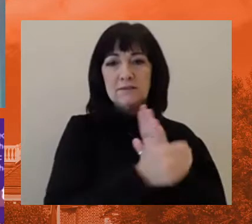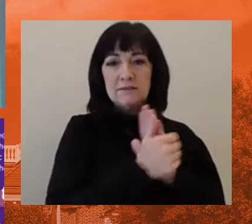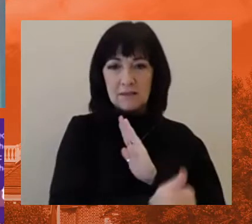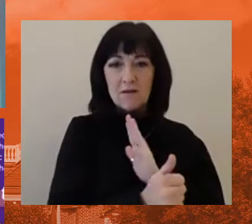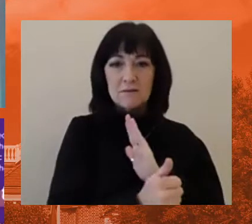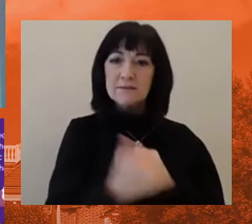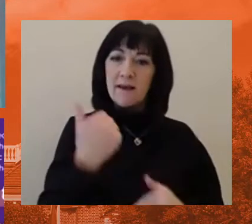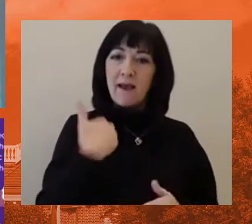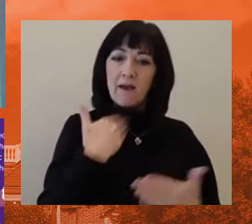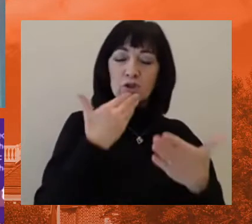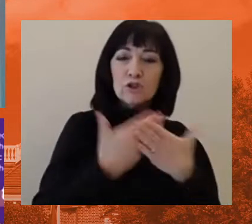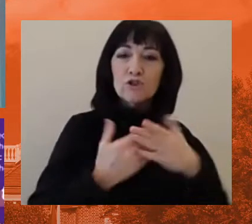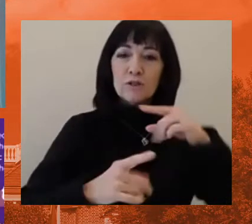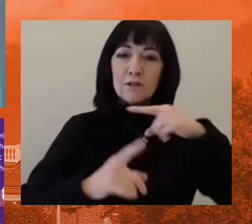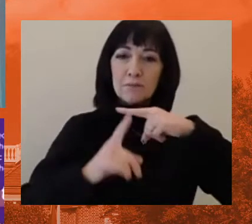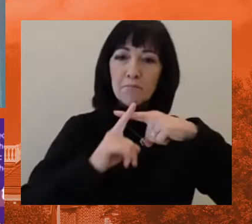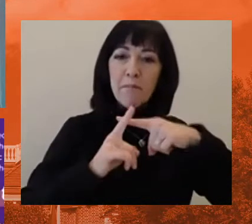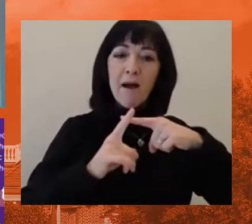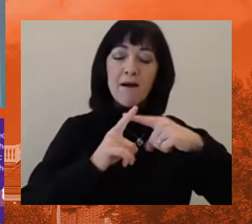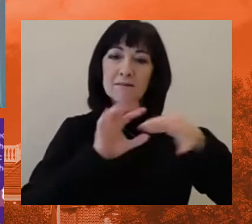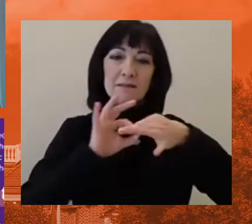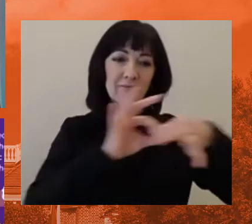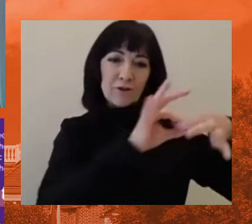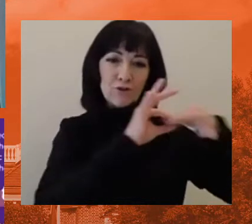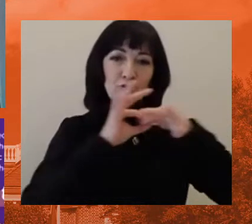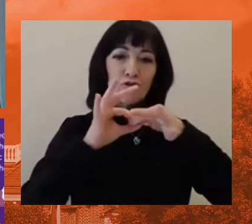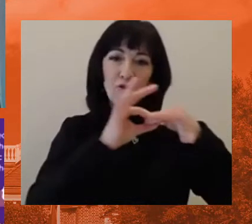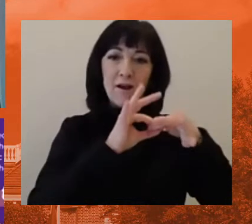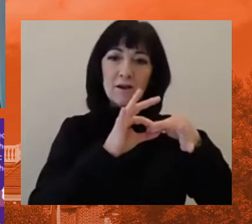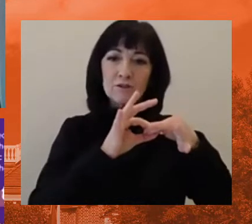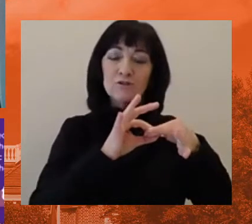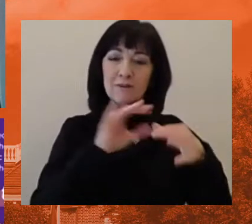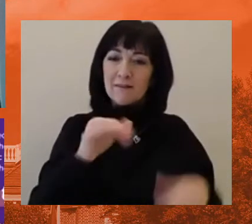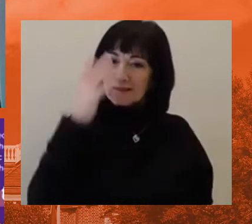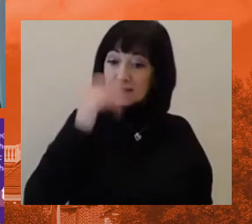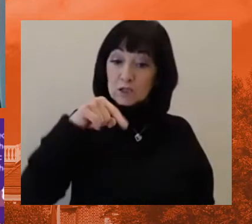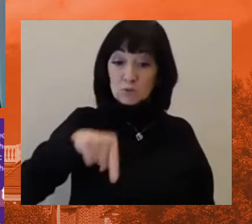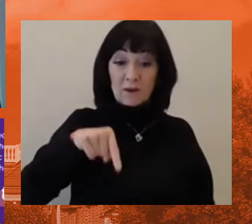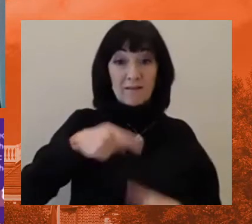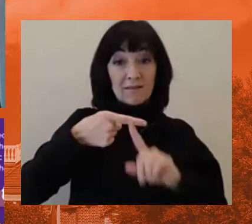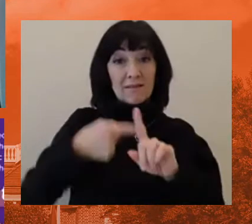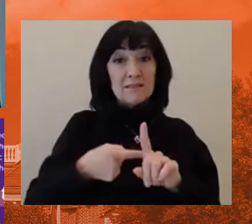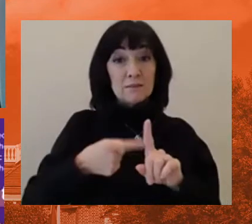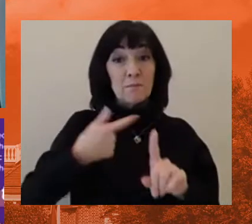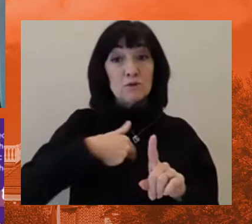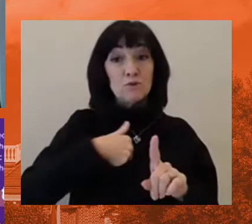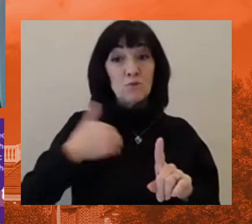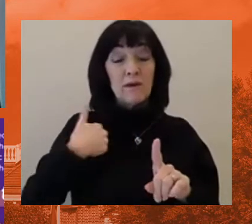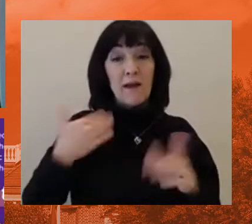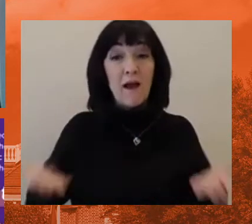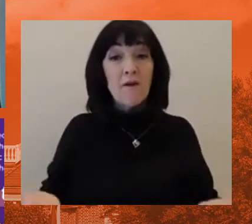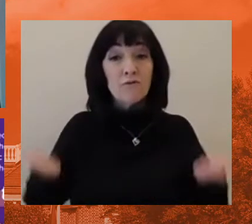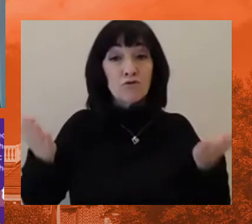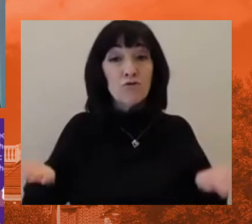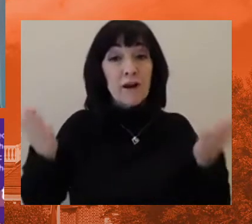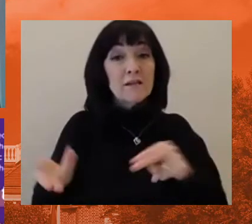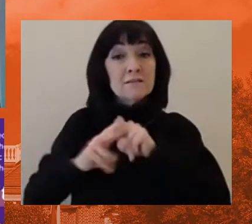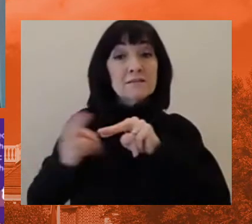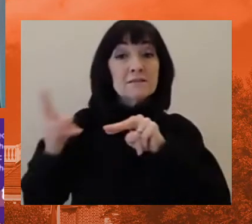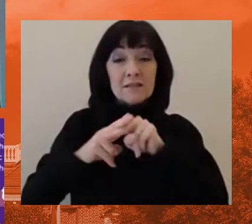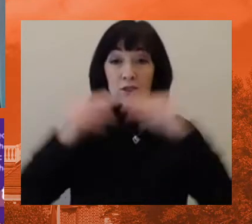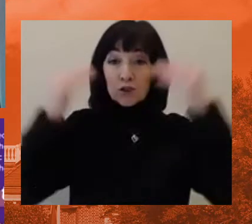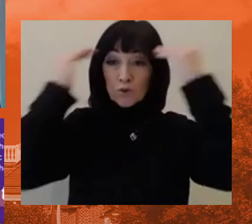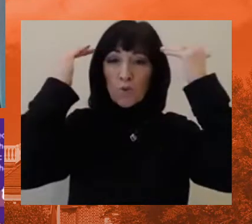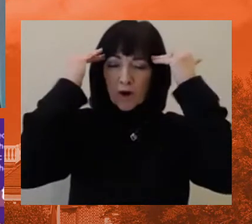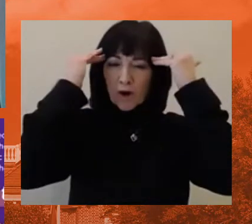this annual month to raise awareness is extremely important because we have an obligation to educate and empower our state's